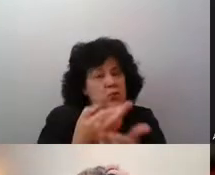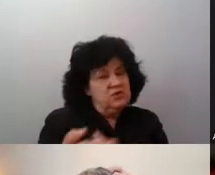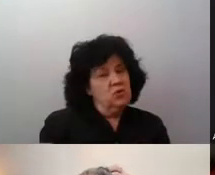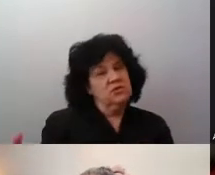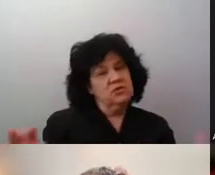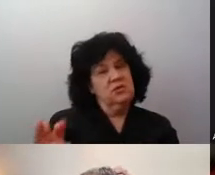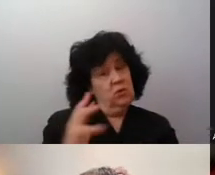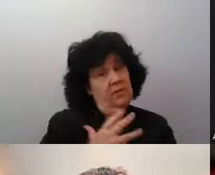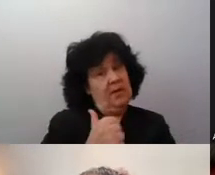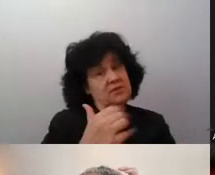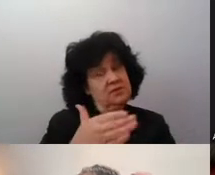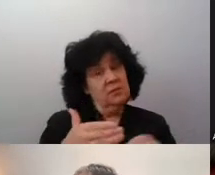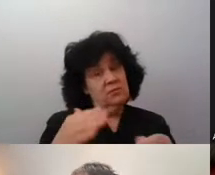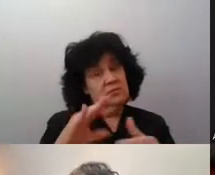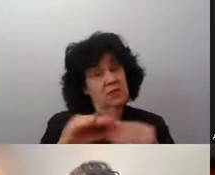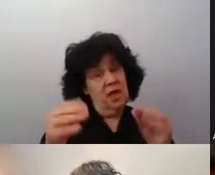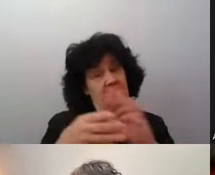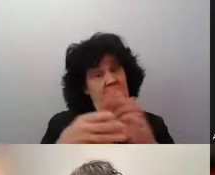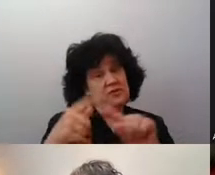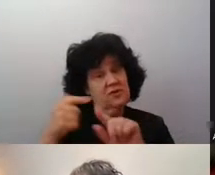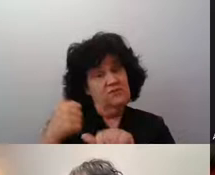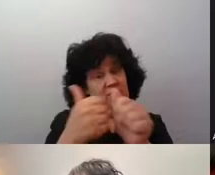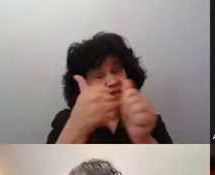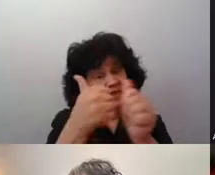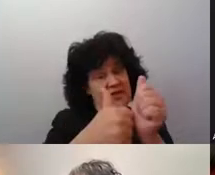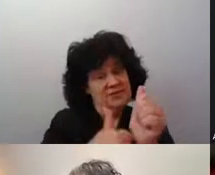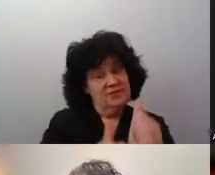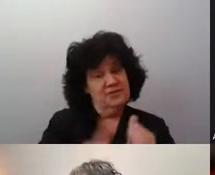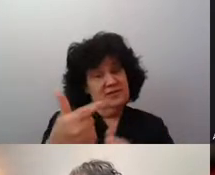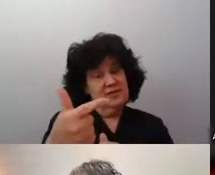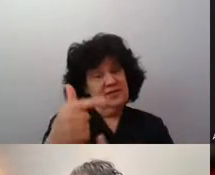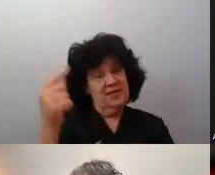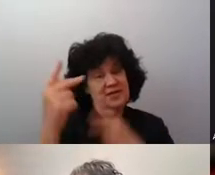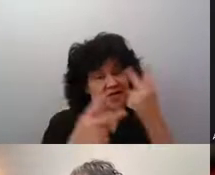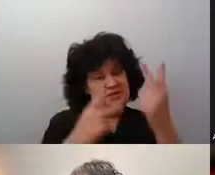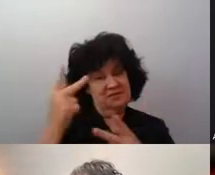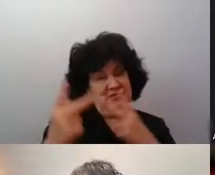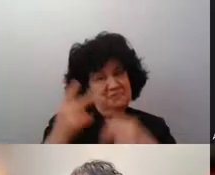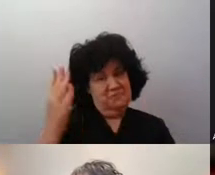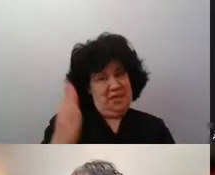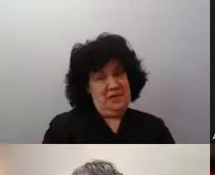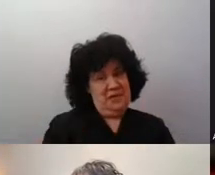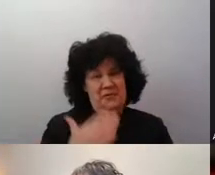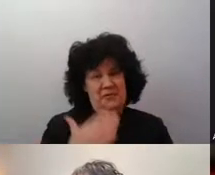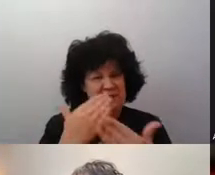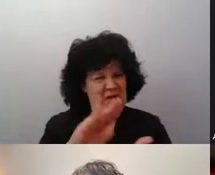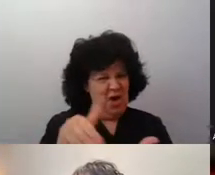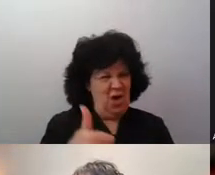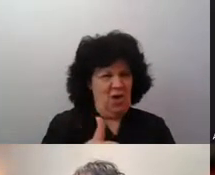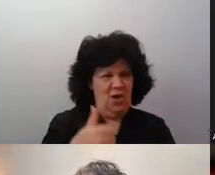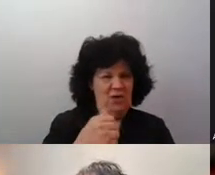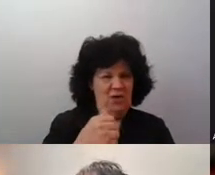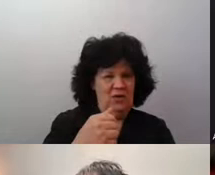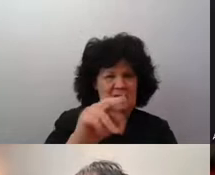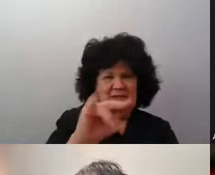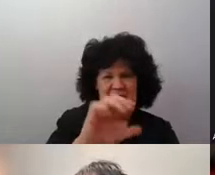made some comments to follow up with each of our guest speakers. I want to thank all of them, Jeff, Nick, and Michael. Thank you